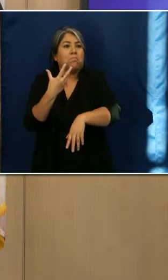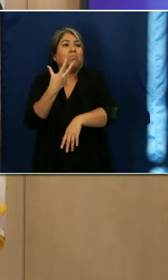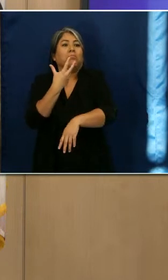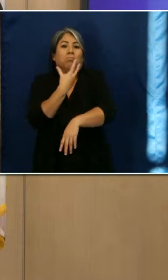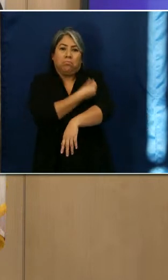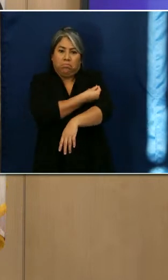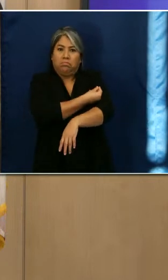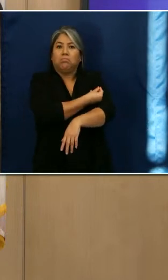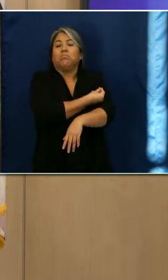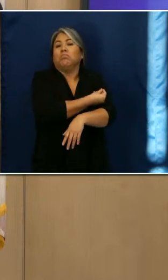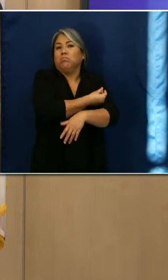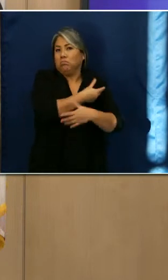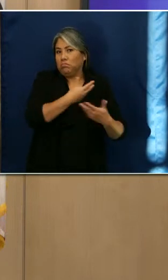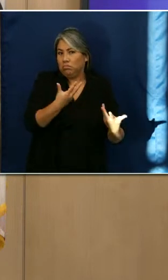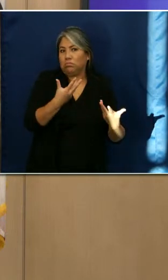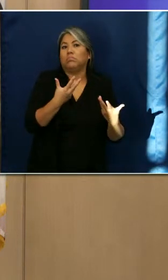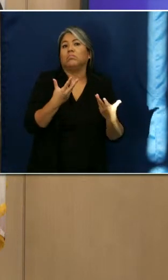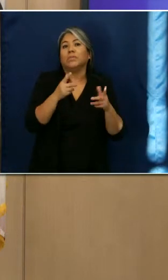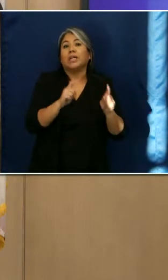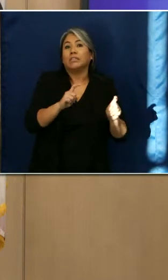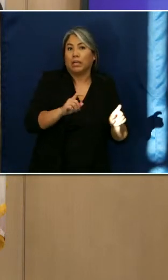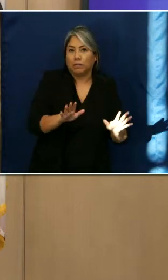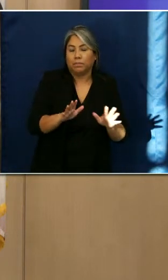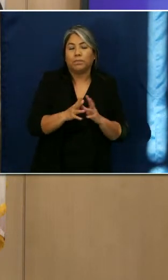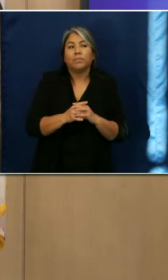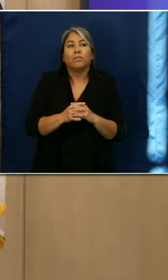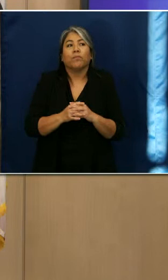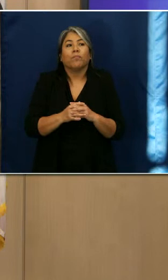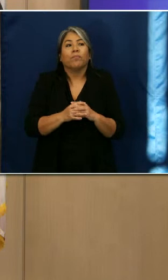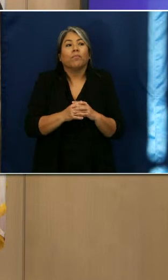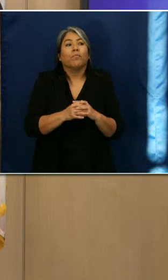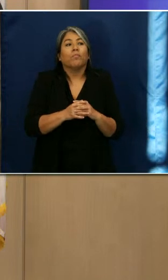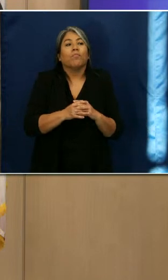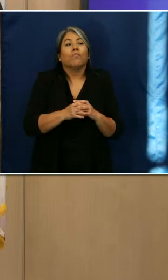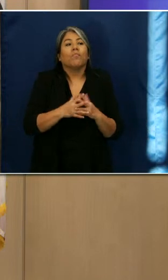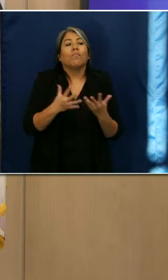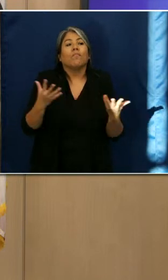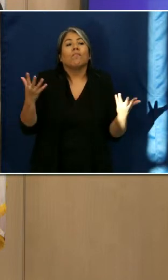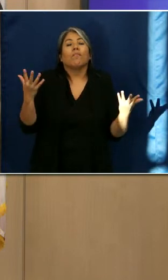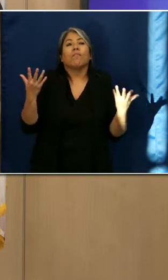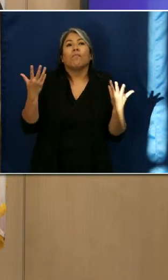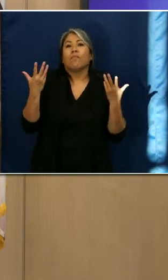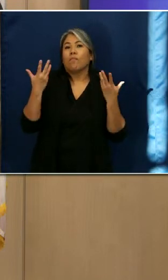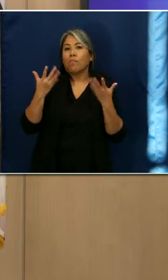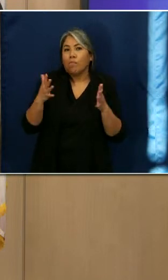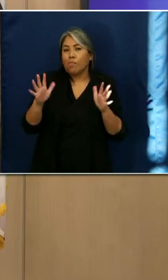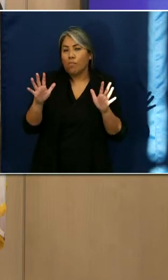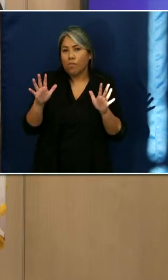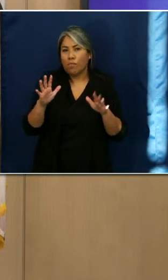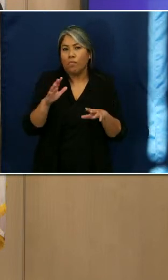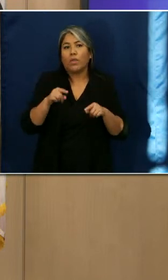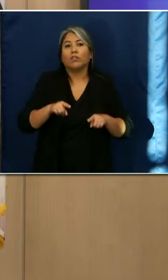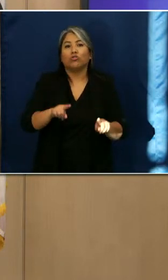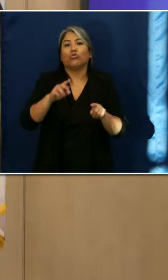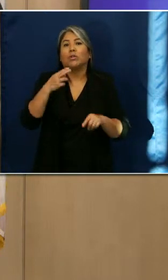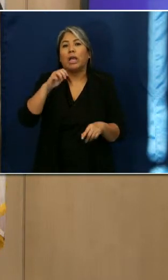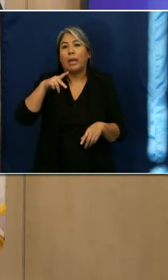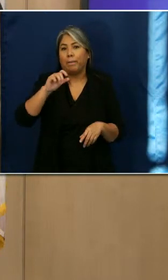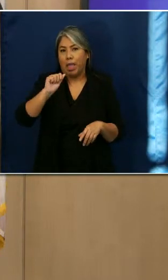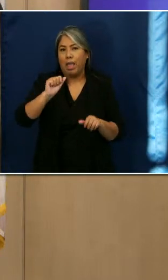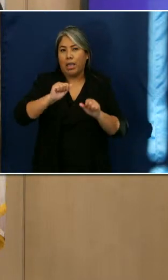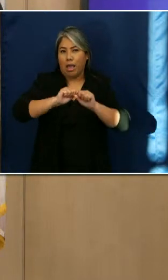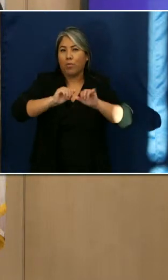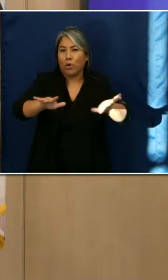COVID-19, to obtain COVID-19 testing. And we certainly did that during hepatitis A